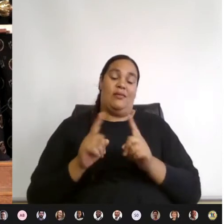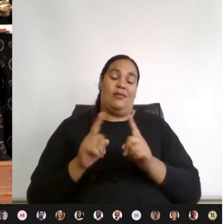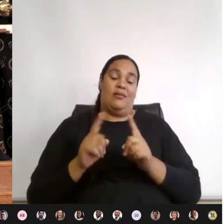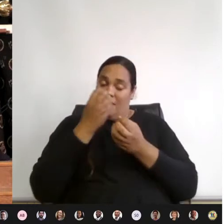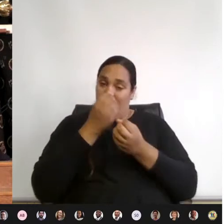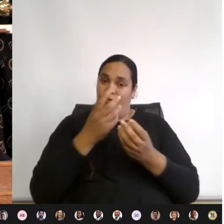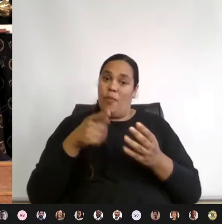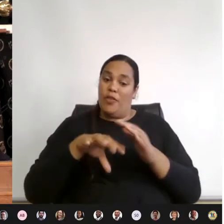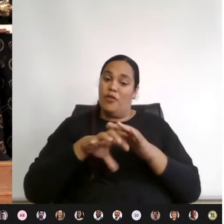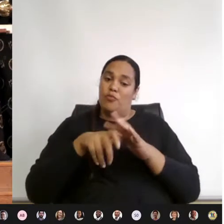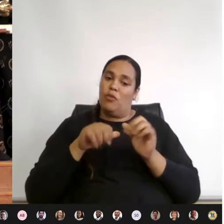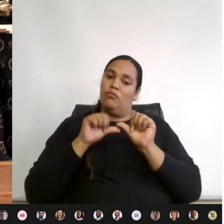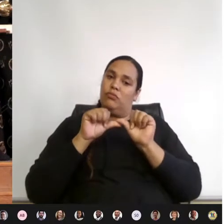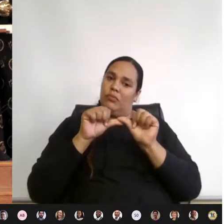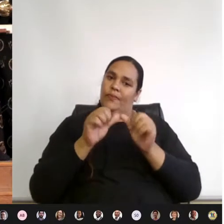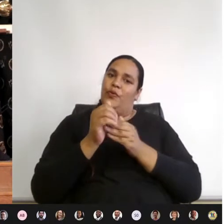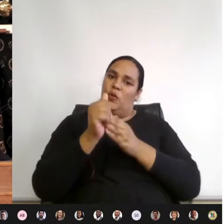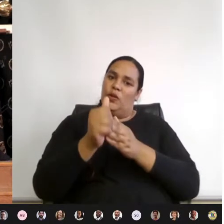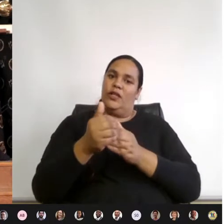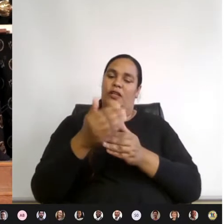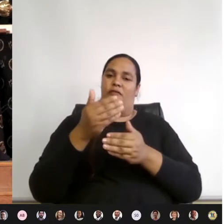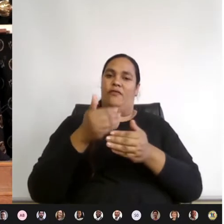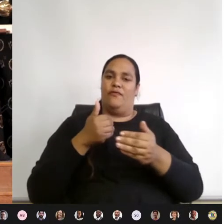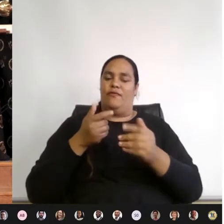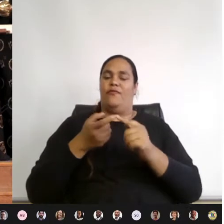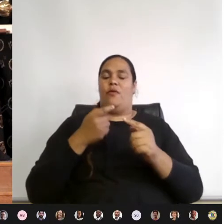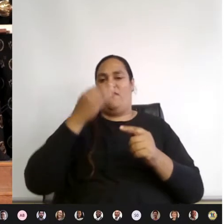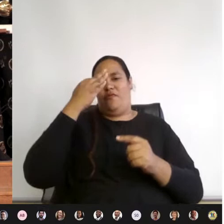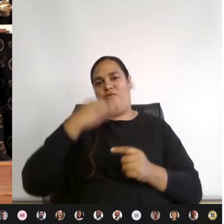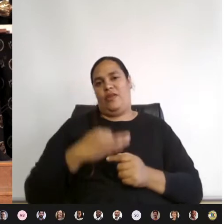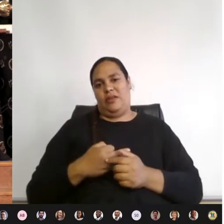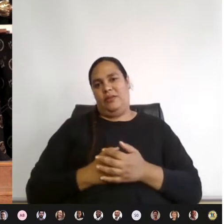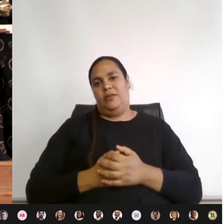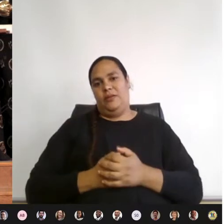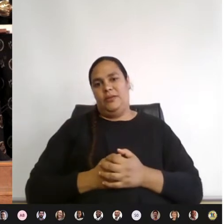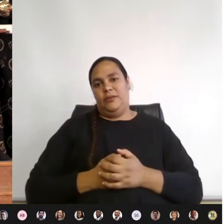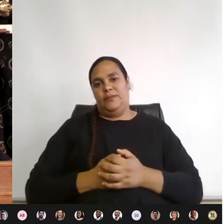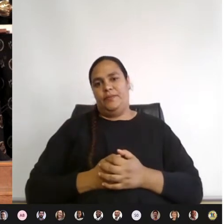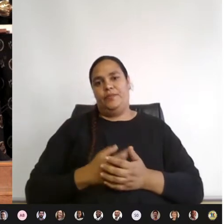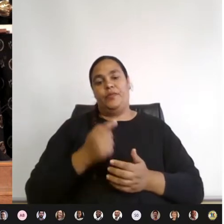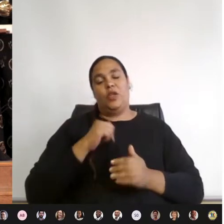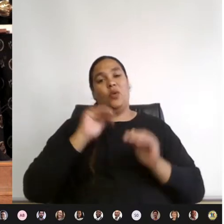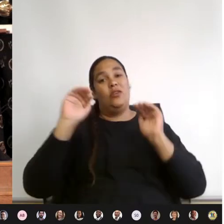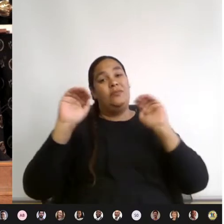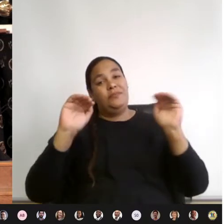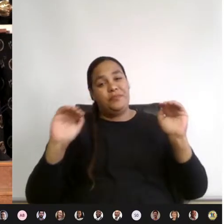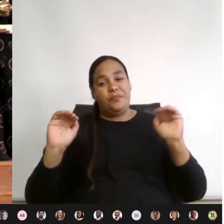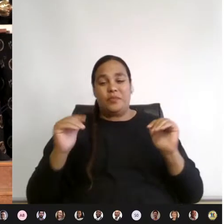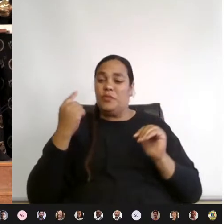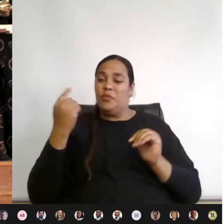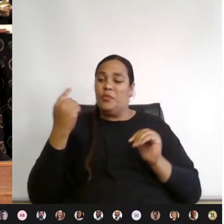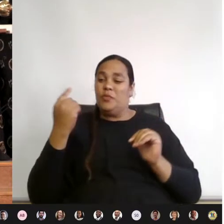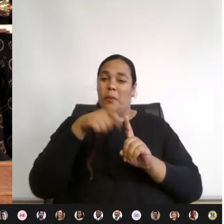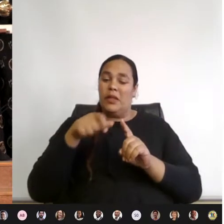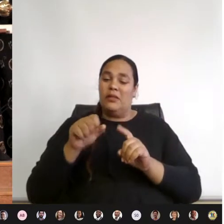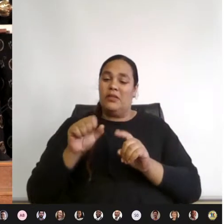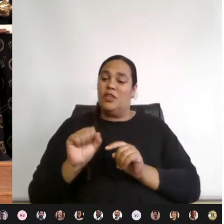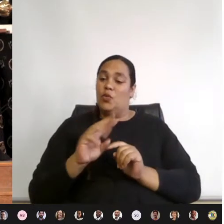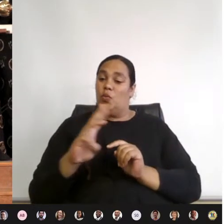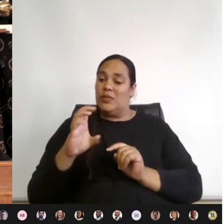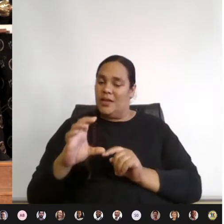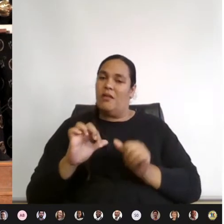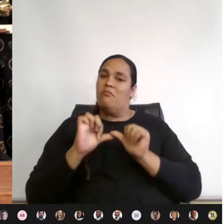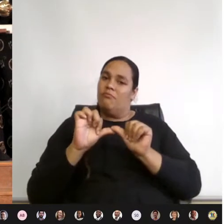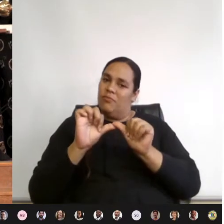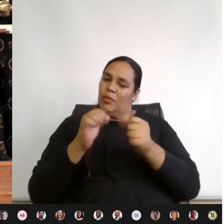will continue to lead from the front in this battle. We call on every single citizen to keep on doing